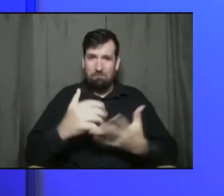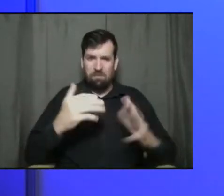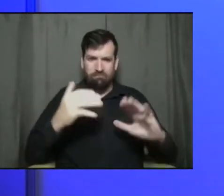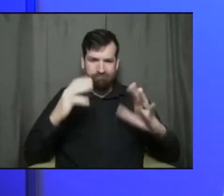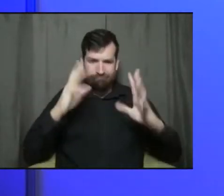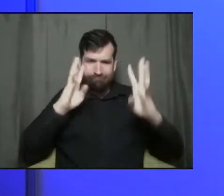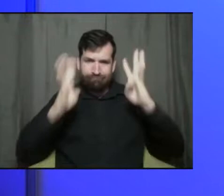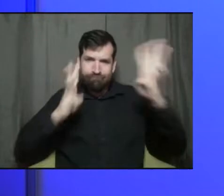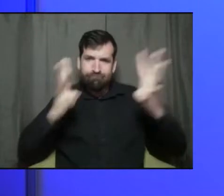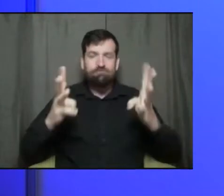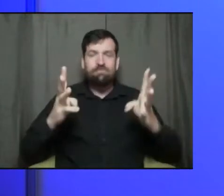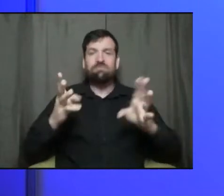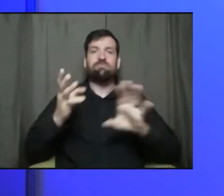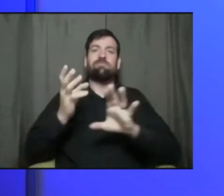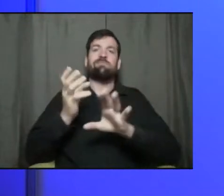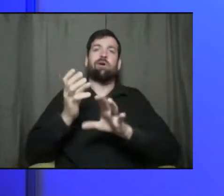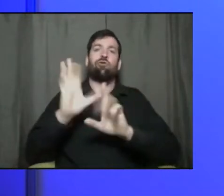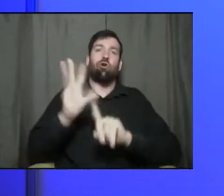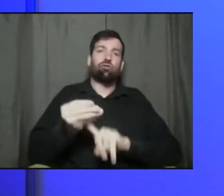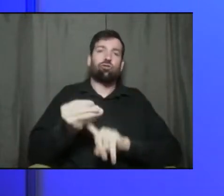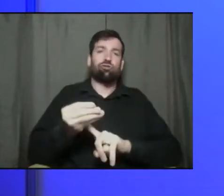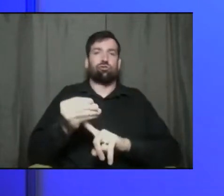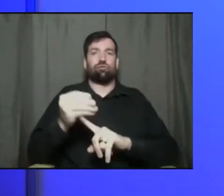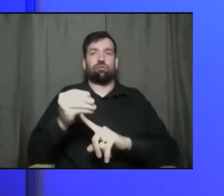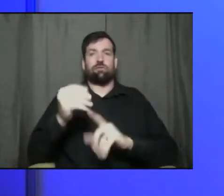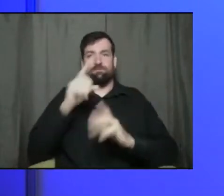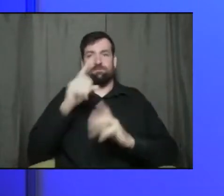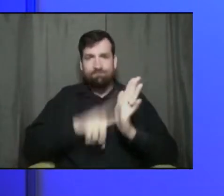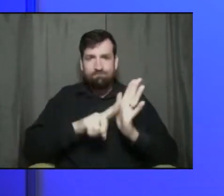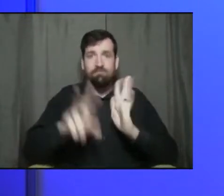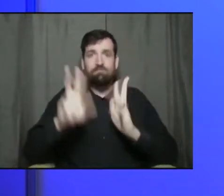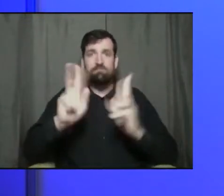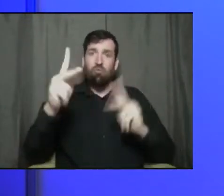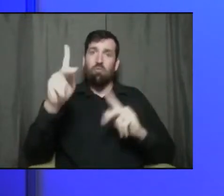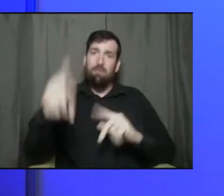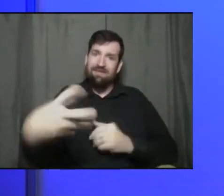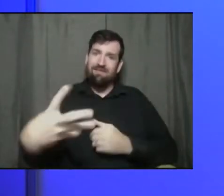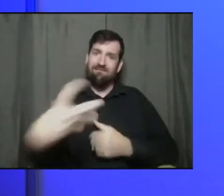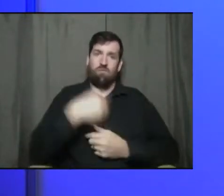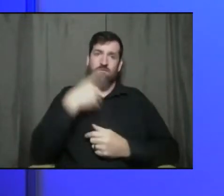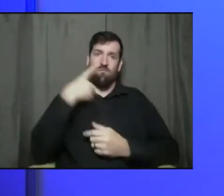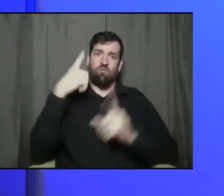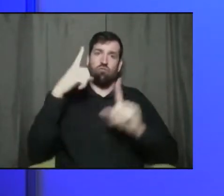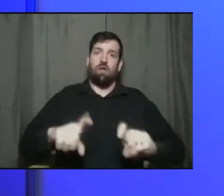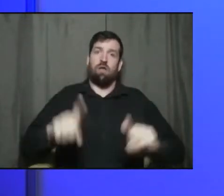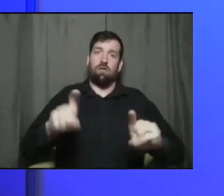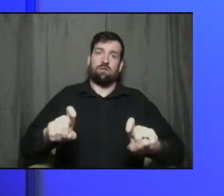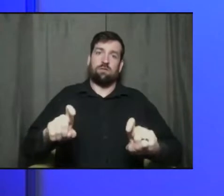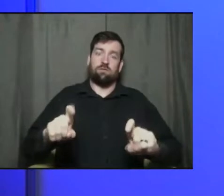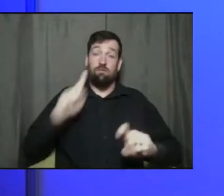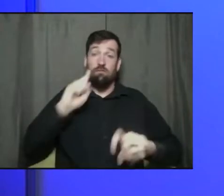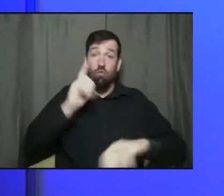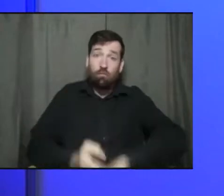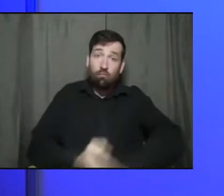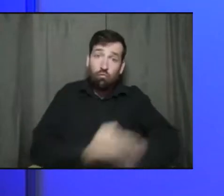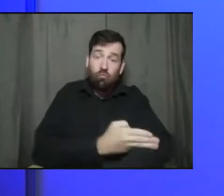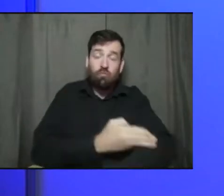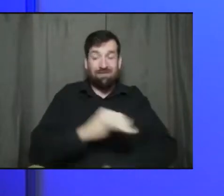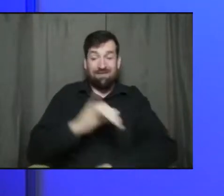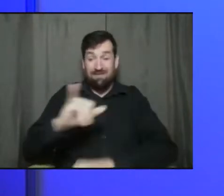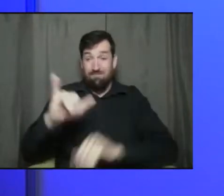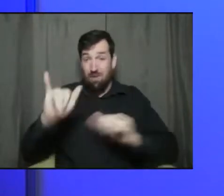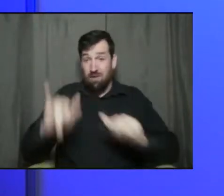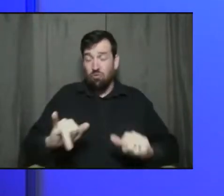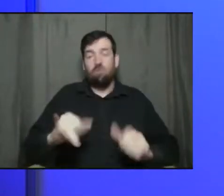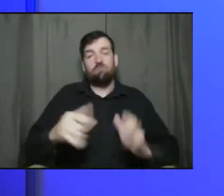community and understanding that people have to participate for these trials to happen and for advancements like this to be possible. And I